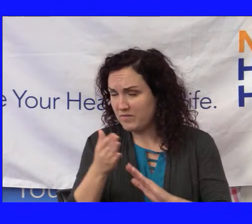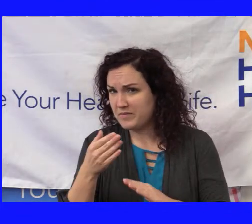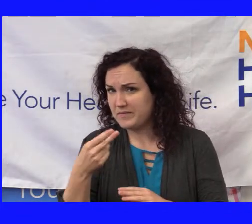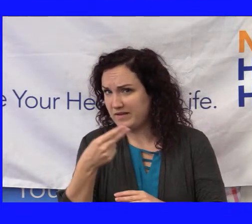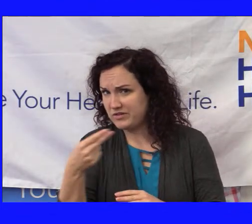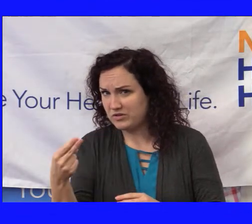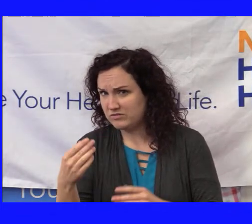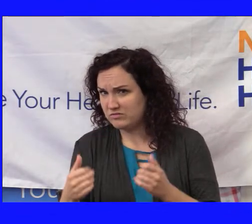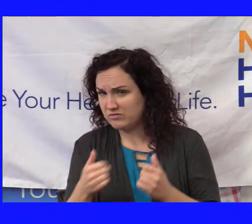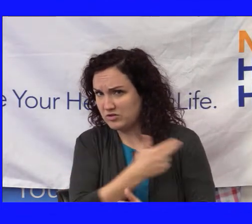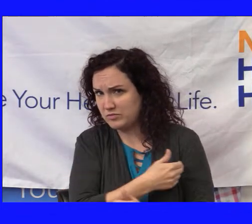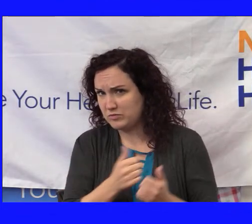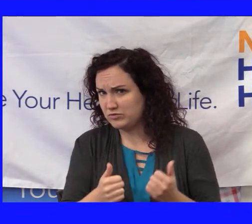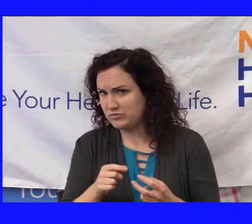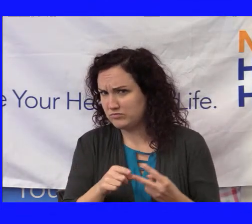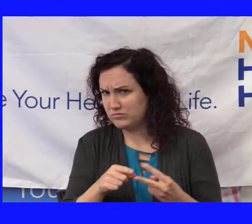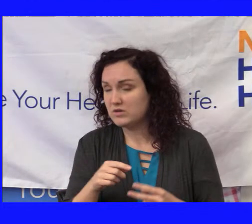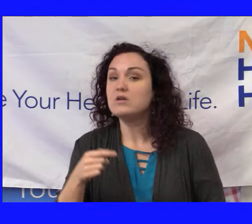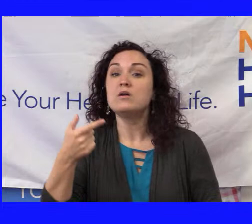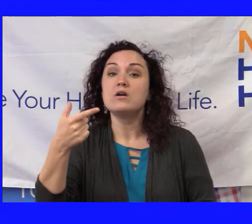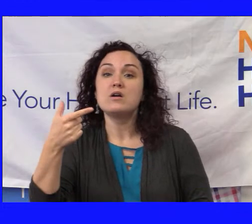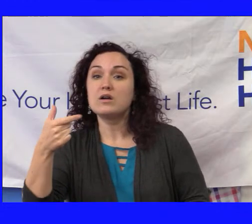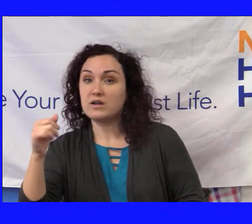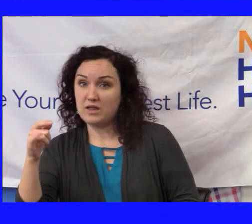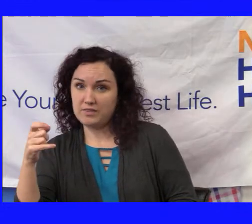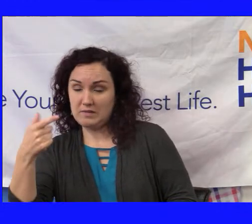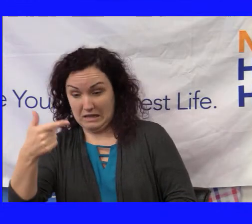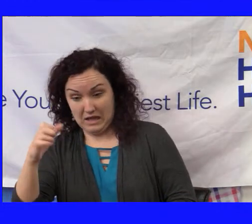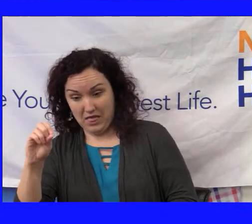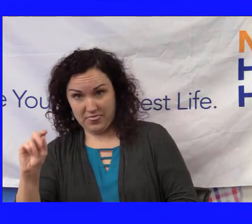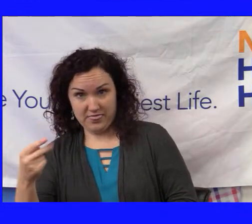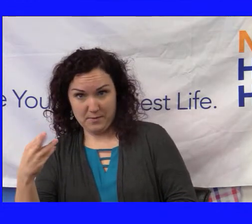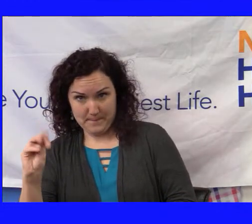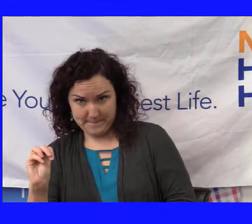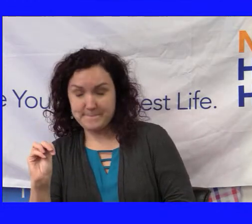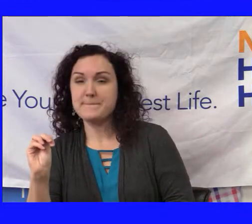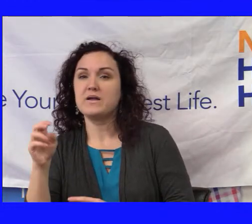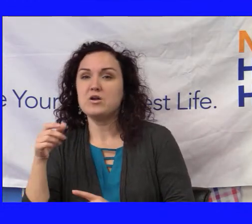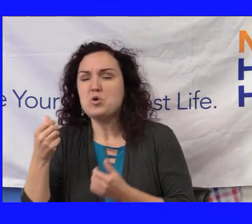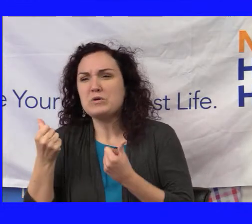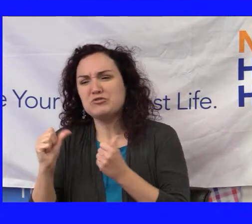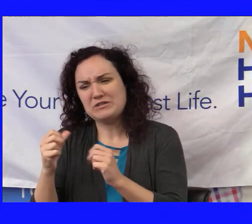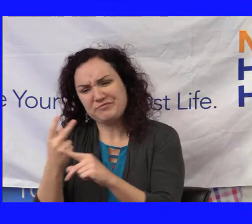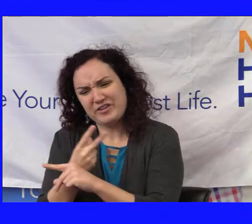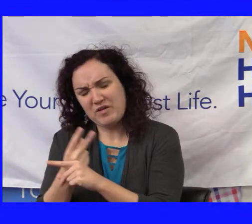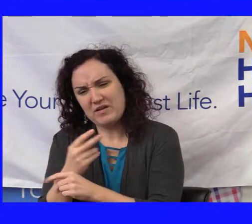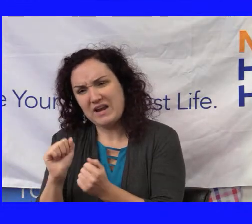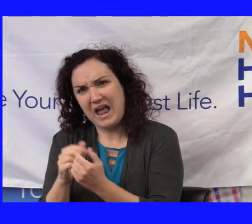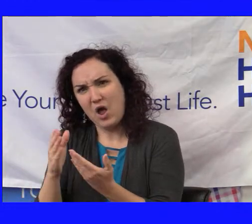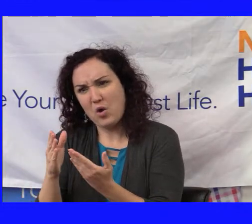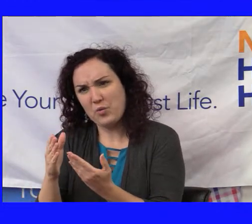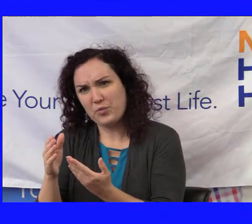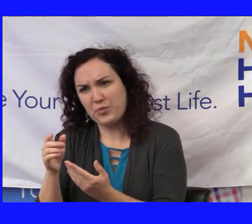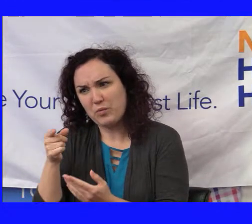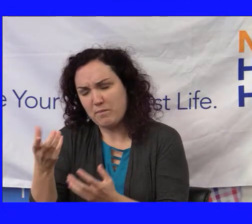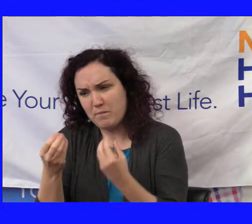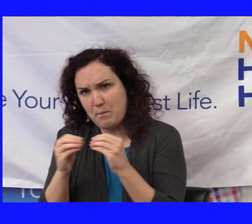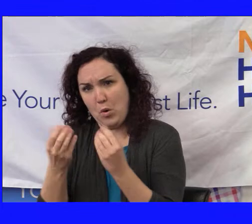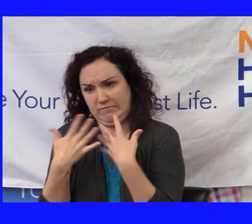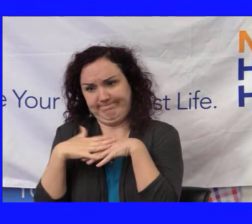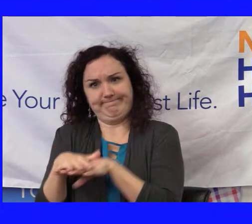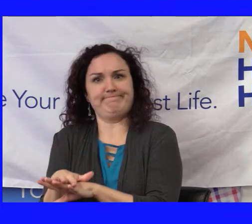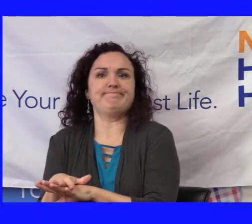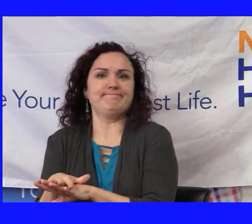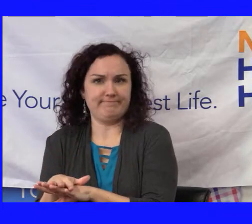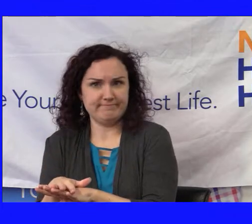directly? The Gotham, we're working, you know, I'm trying to figure out a way to get Gotham sites more integrated.